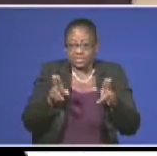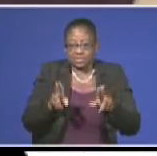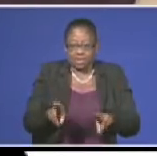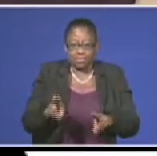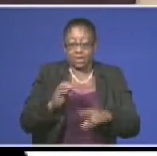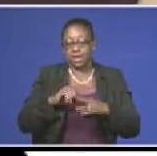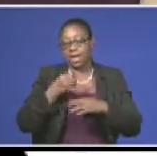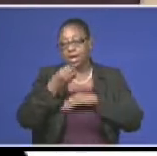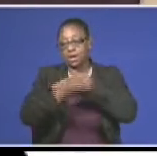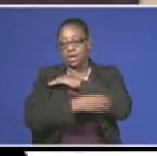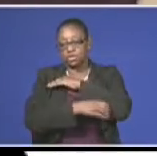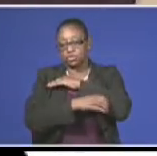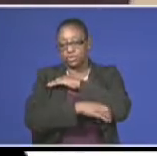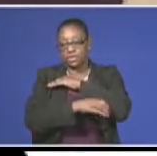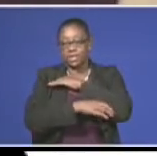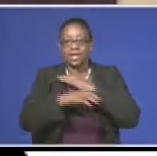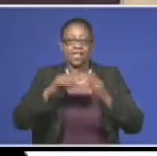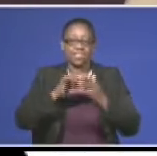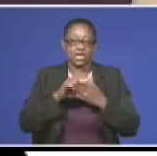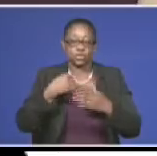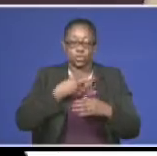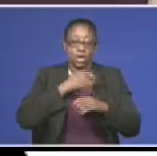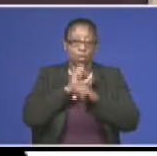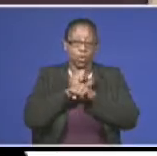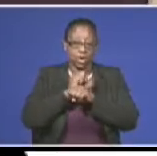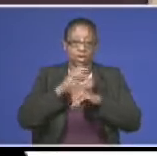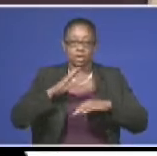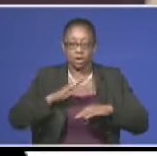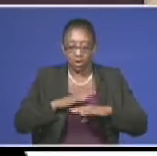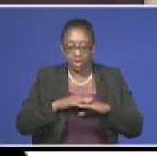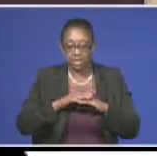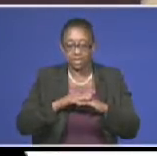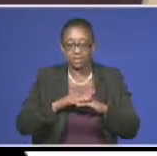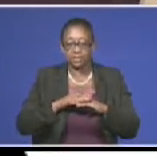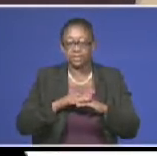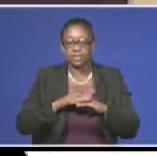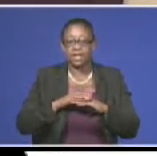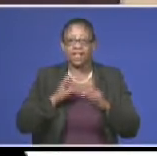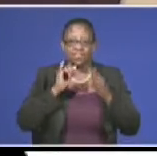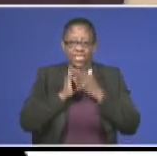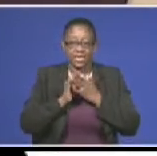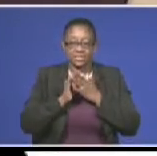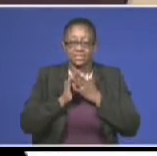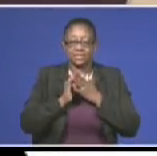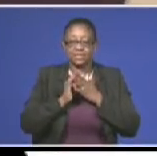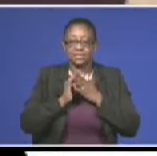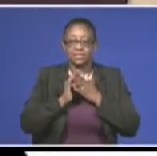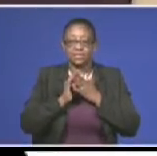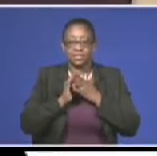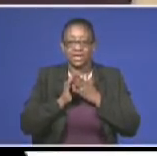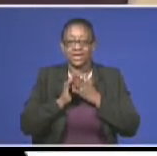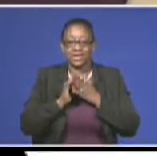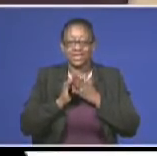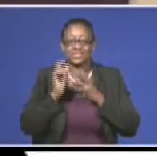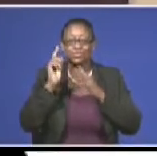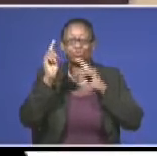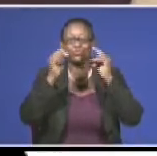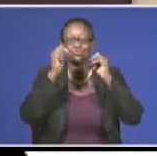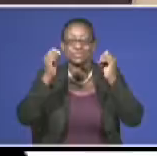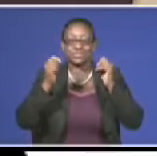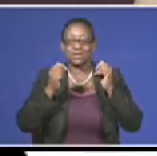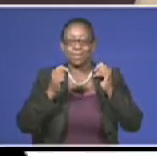our country that we're working on that are community-based tourism, but it hasn't